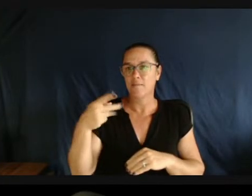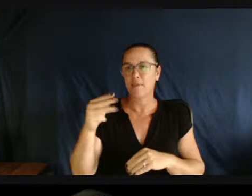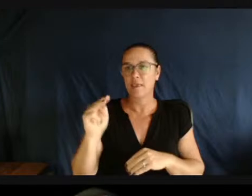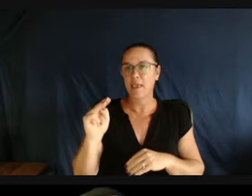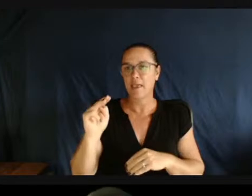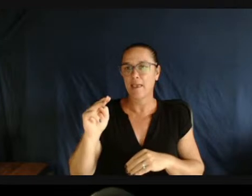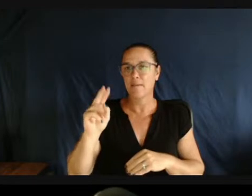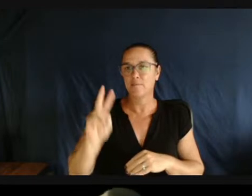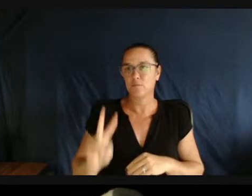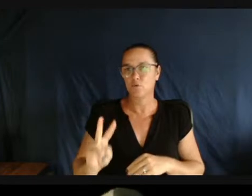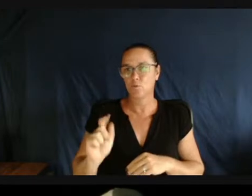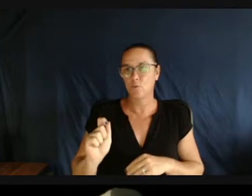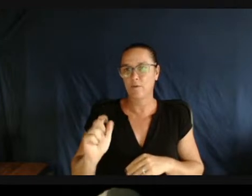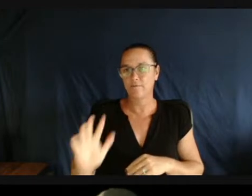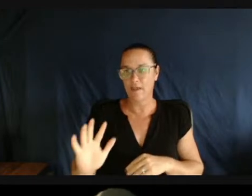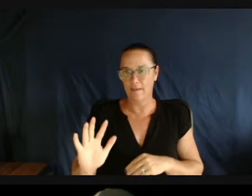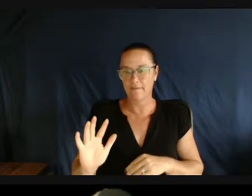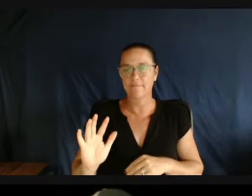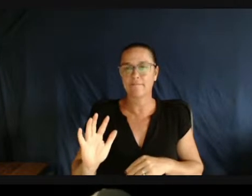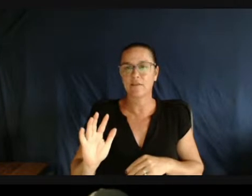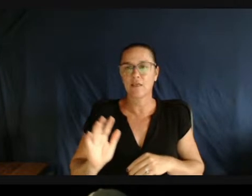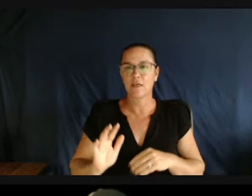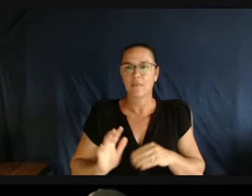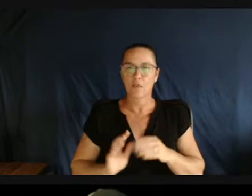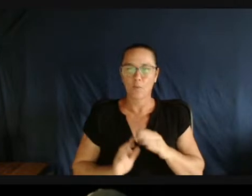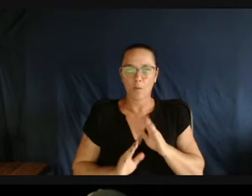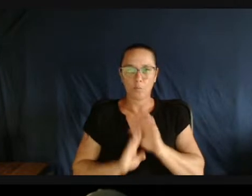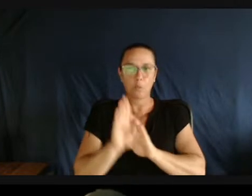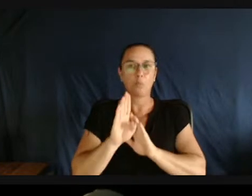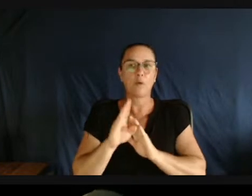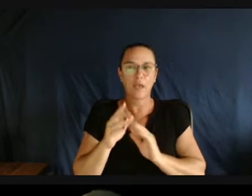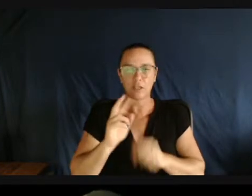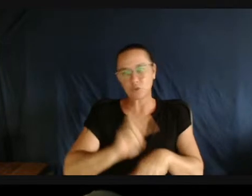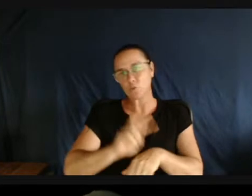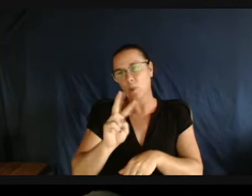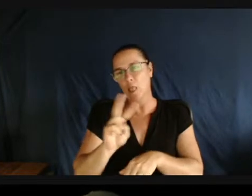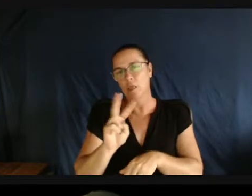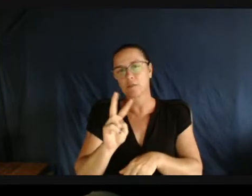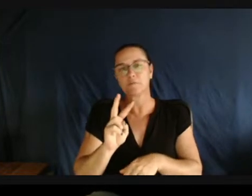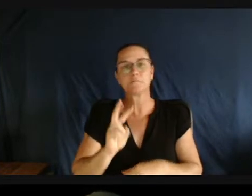2.5 spiking here earlier at 2 p.m., about 2 p.m.